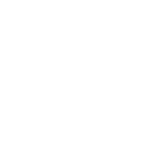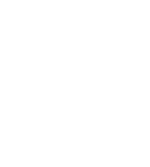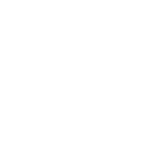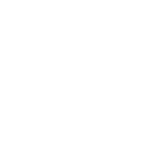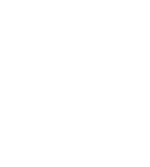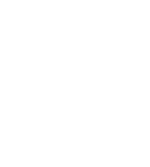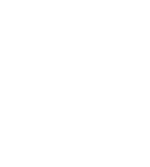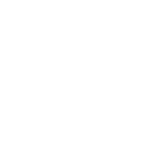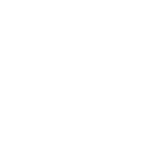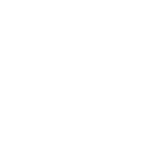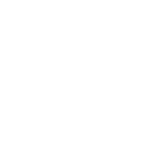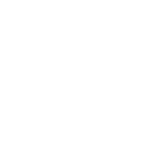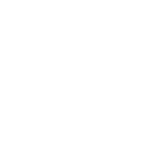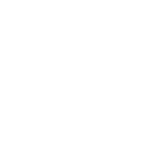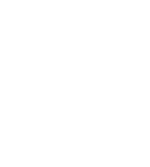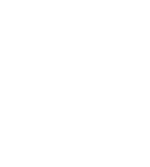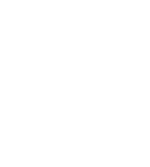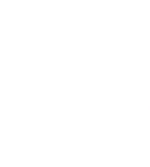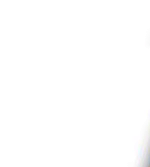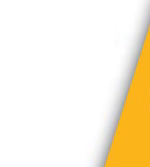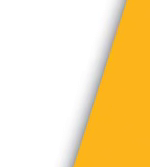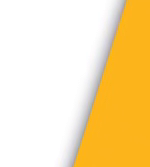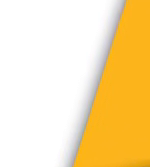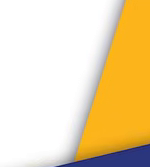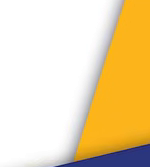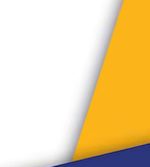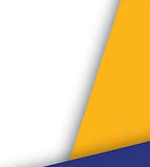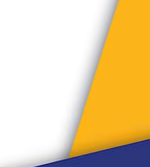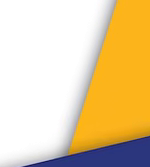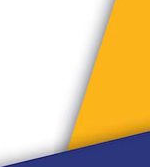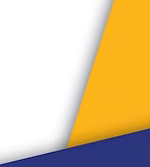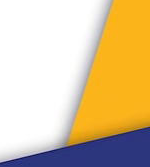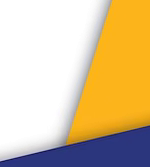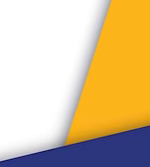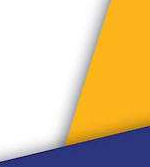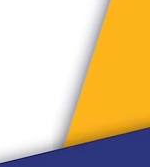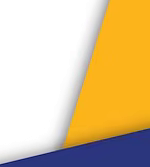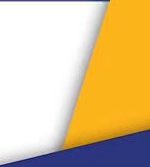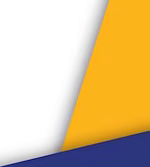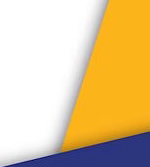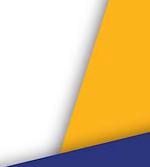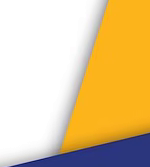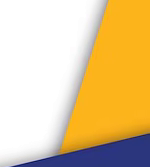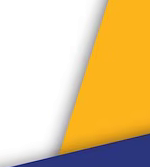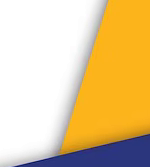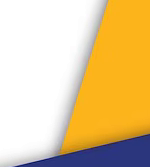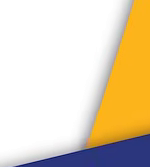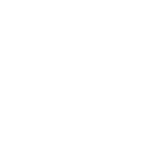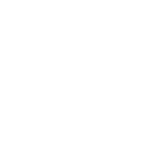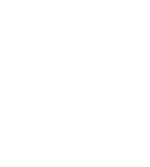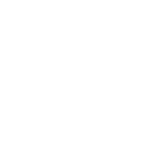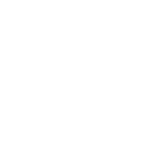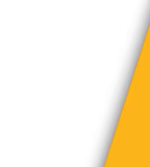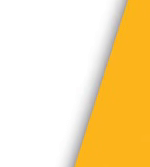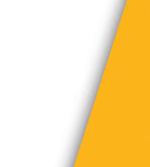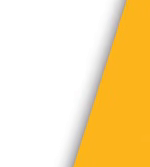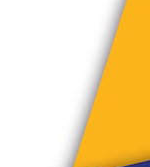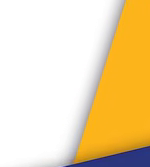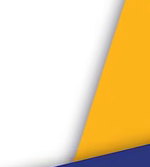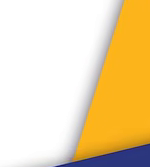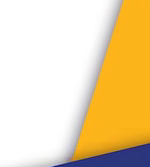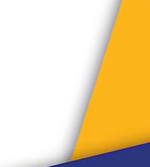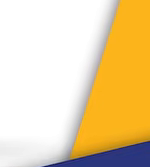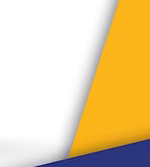Matrix 2021 Catch-Up is brought to you by the Department of Basic Education, NECT,